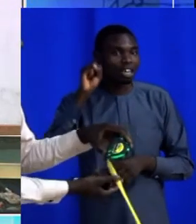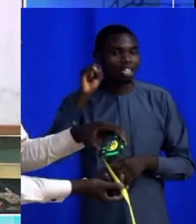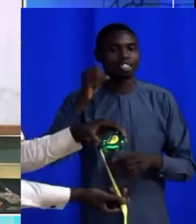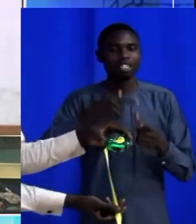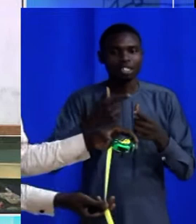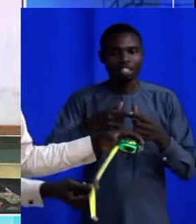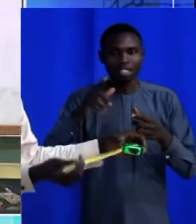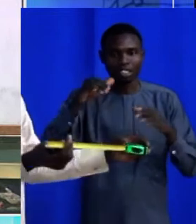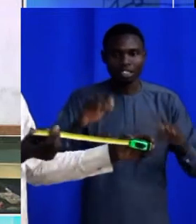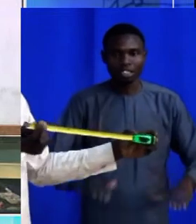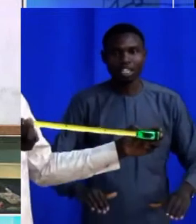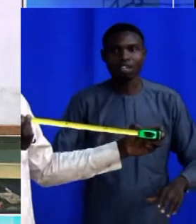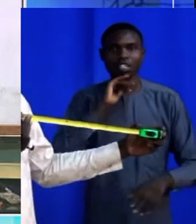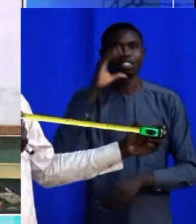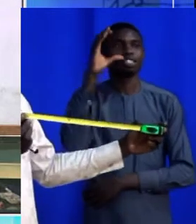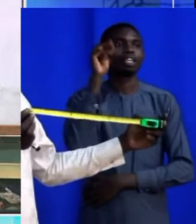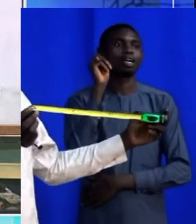That hair